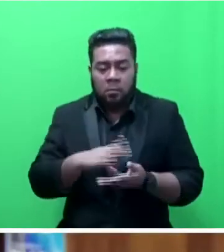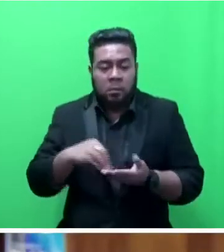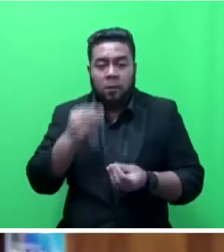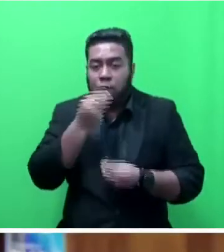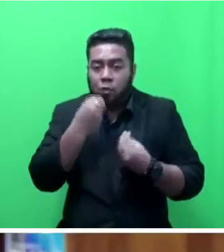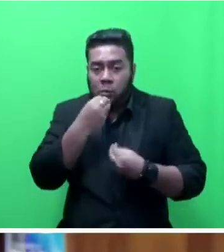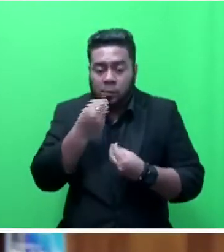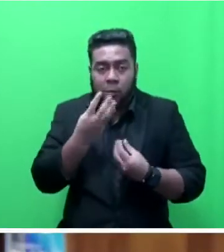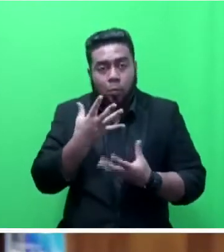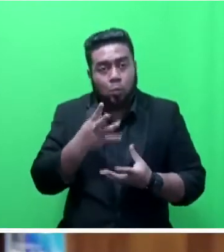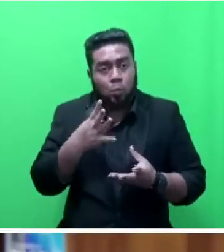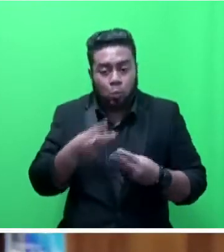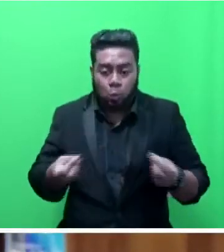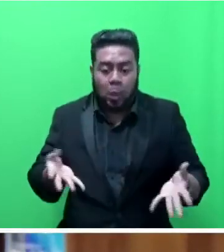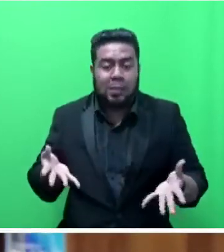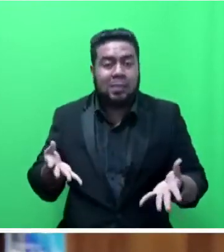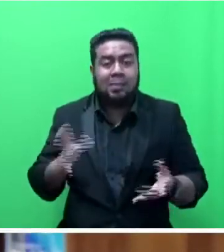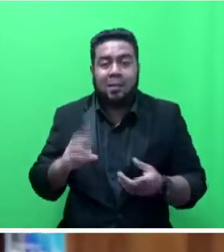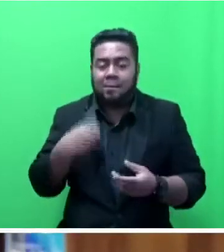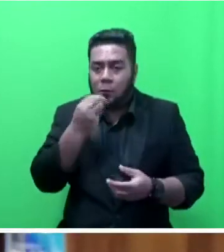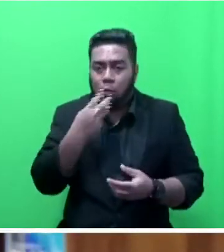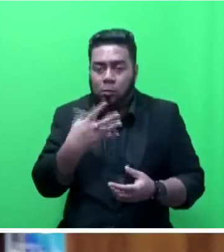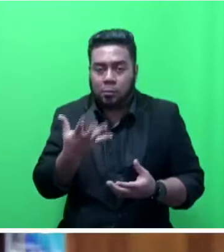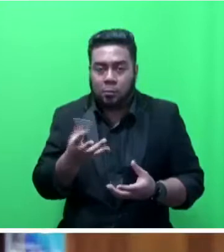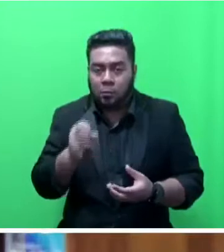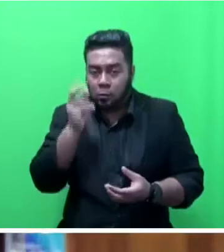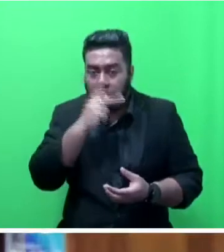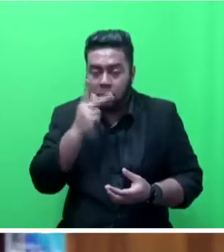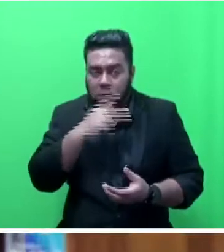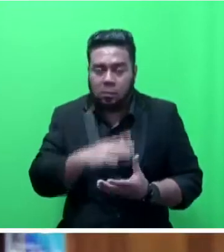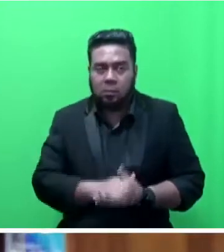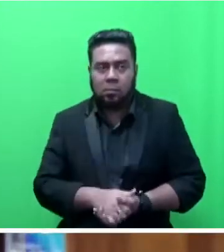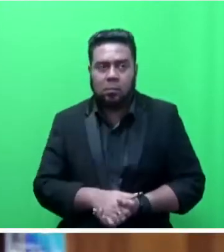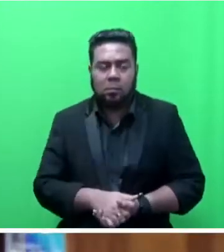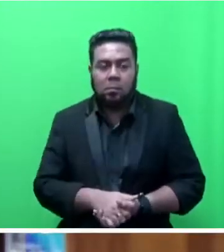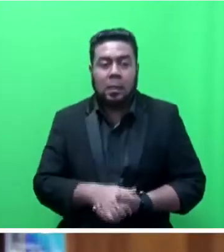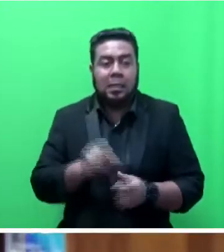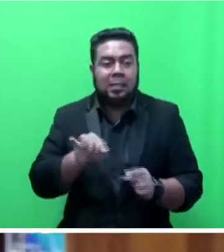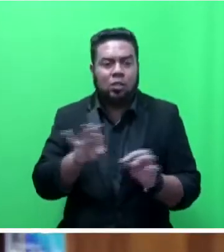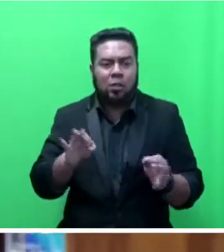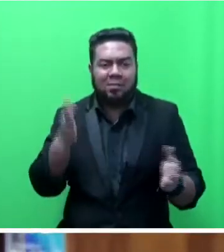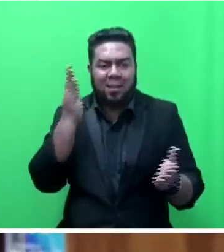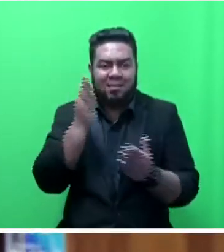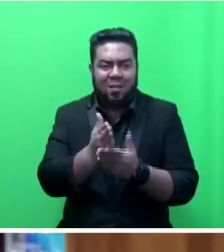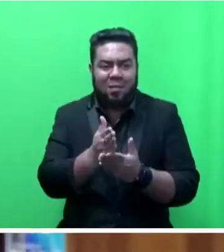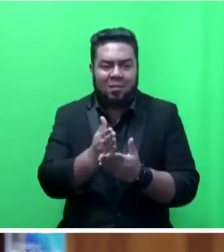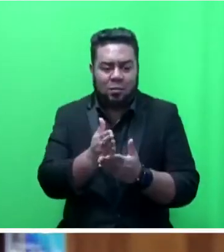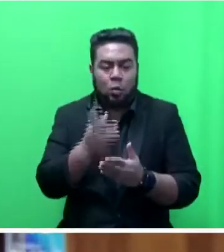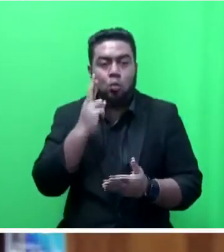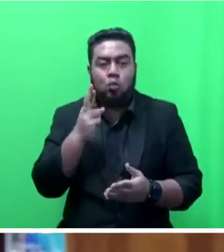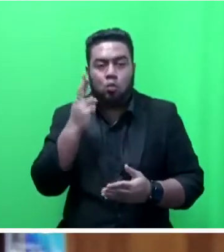waste, feed or garbage, etc., and contaminated fomites. It is not a direct risk to human